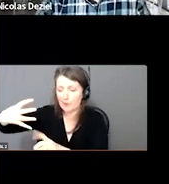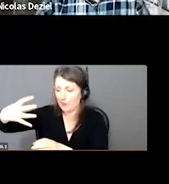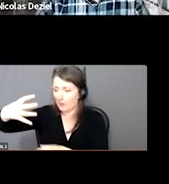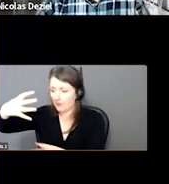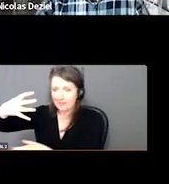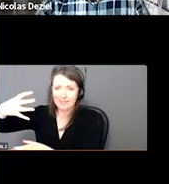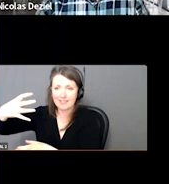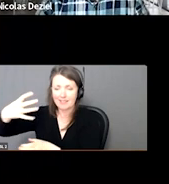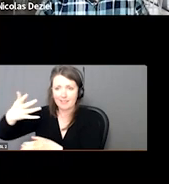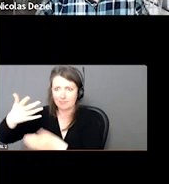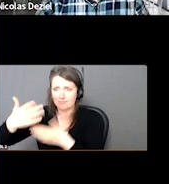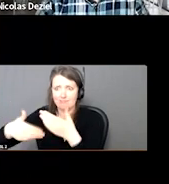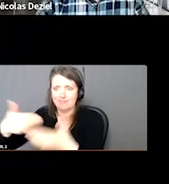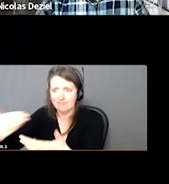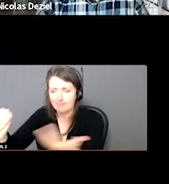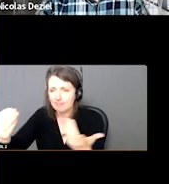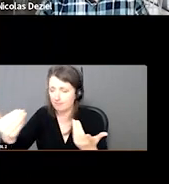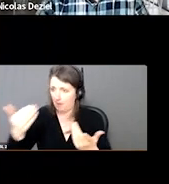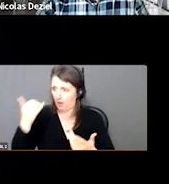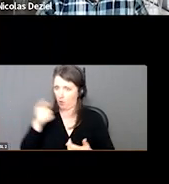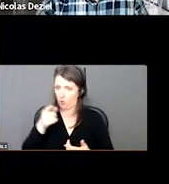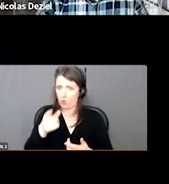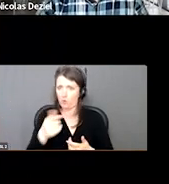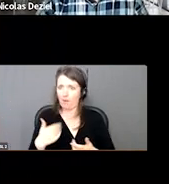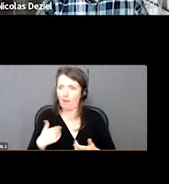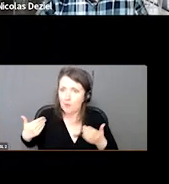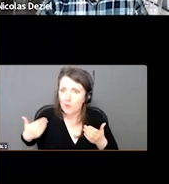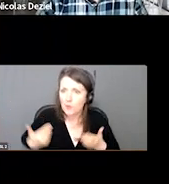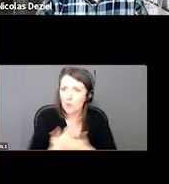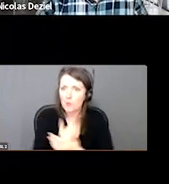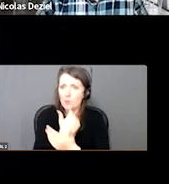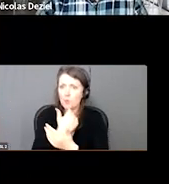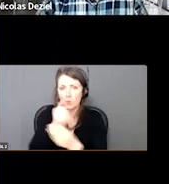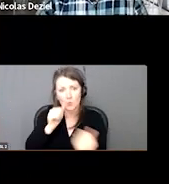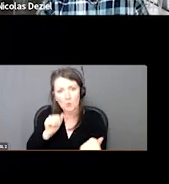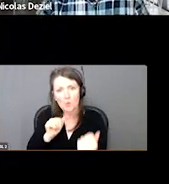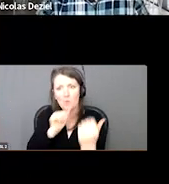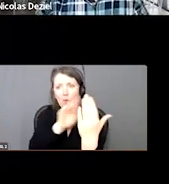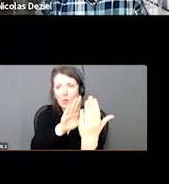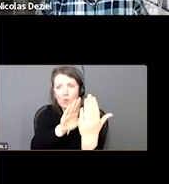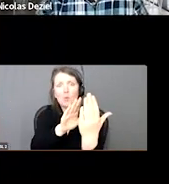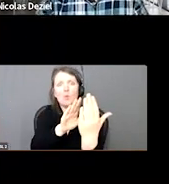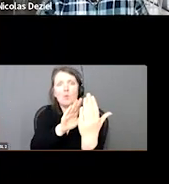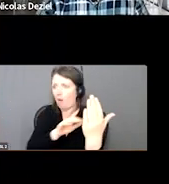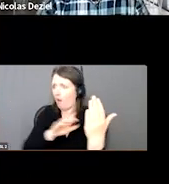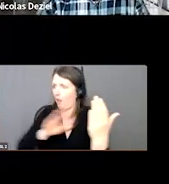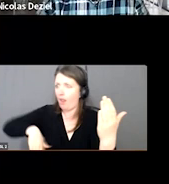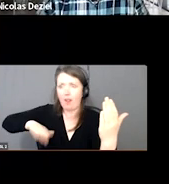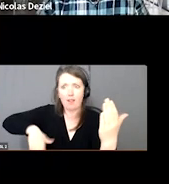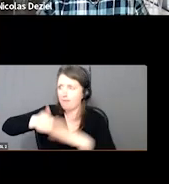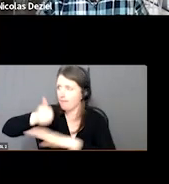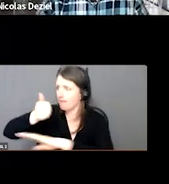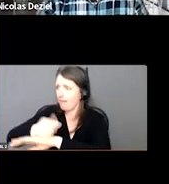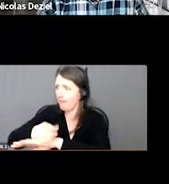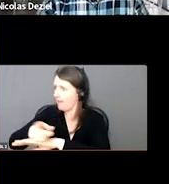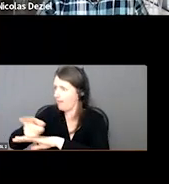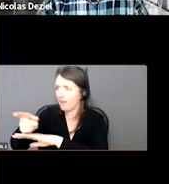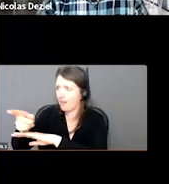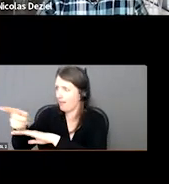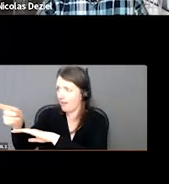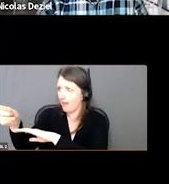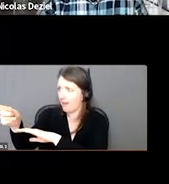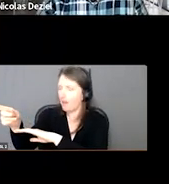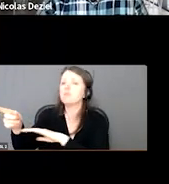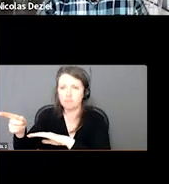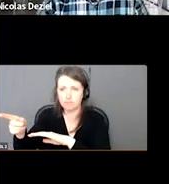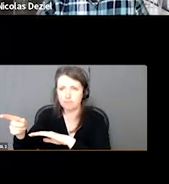way, a new way, then yes, you can actually protect that. And it could be with a patent, it could be with a trade secret. Again, there's no